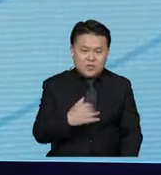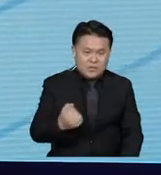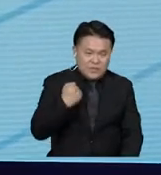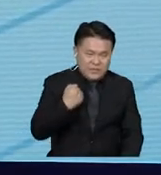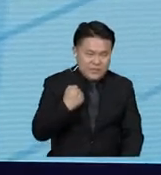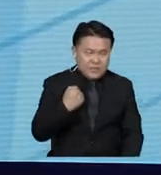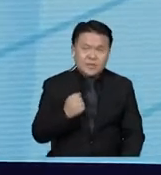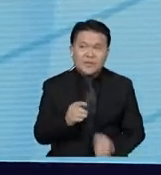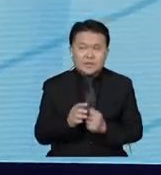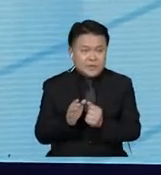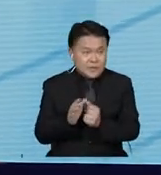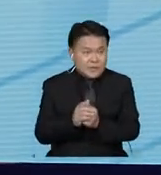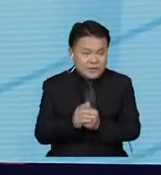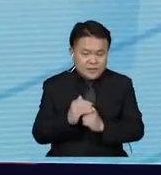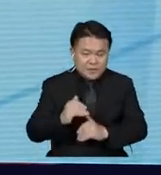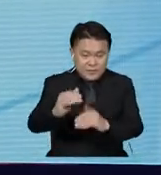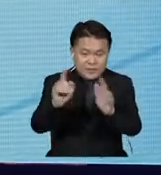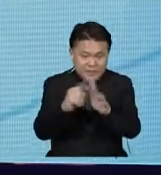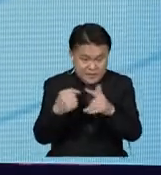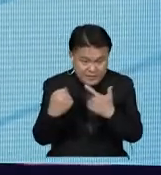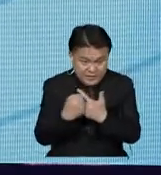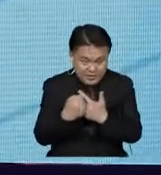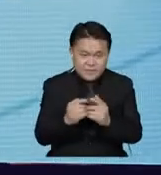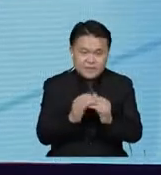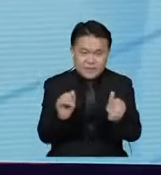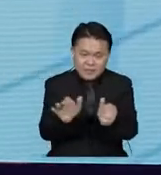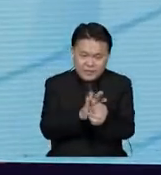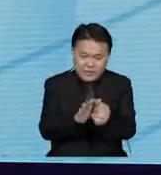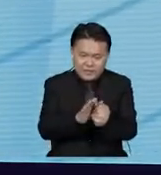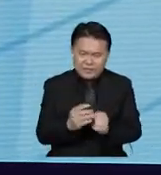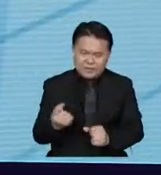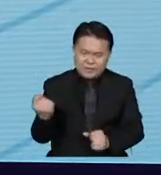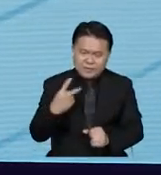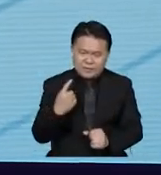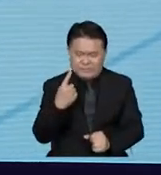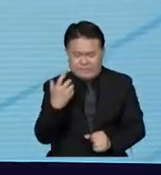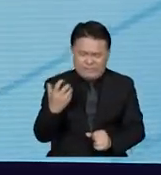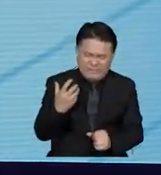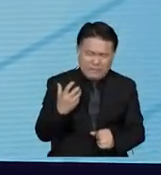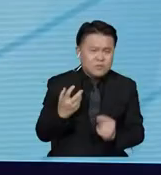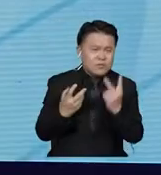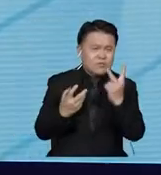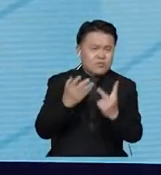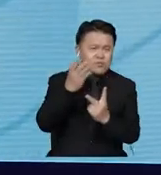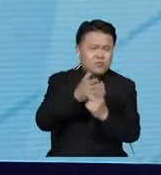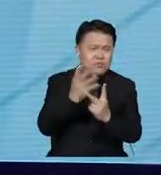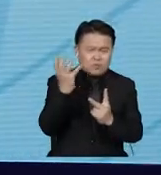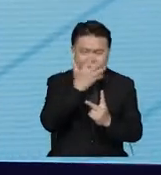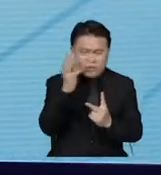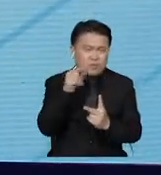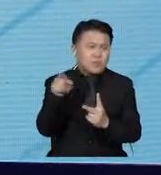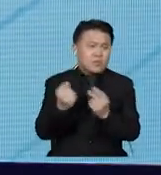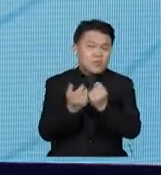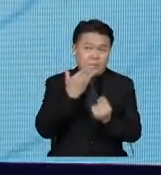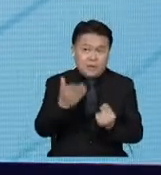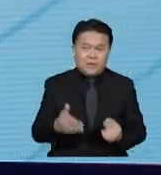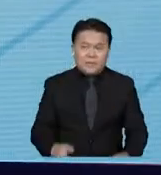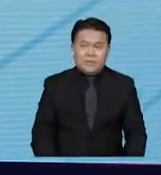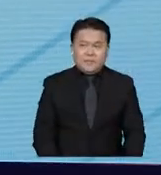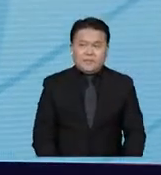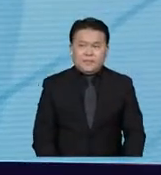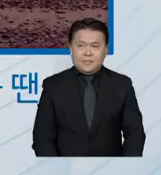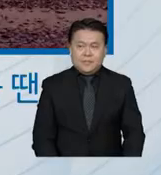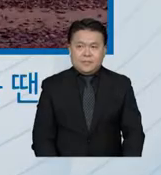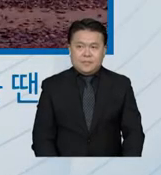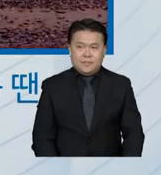also helps us explain the paradox of human kindness and cruelty. I want you to think of a